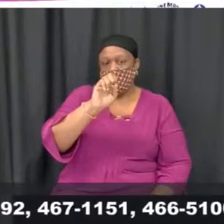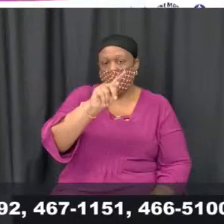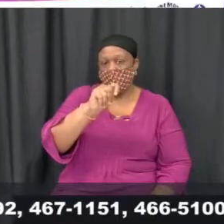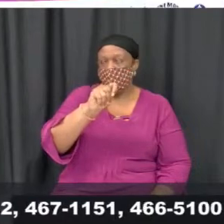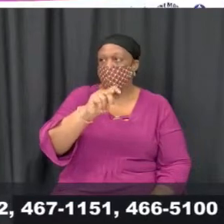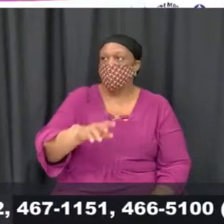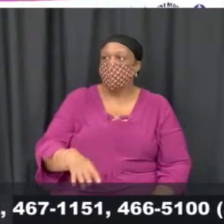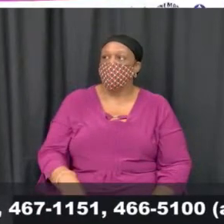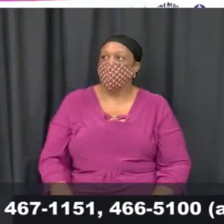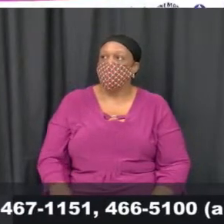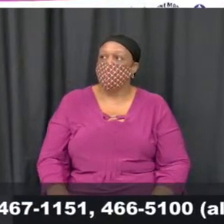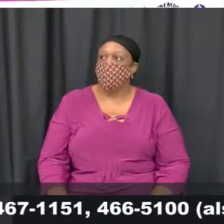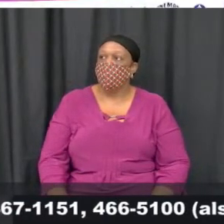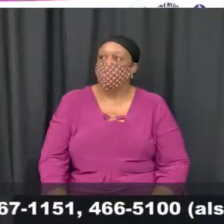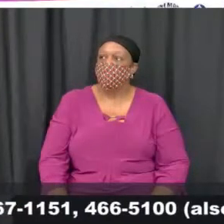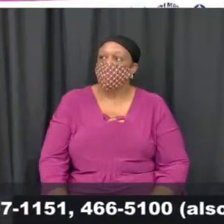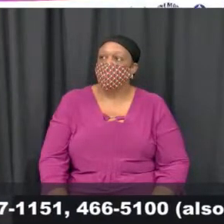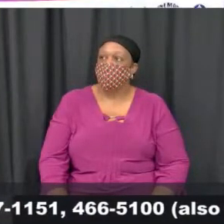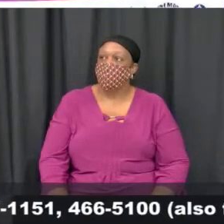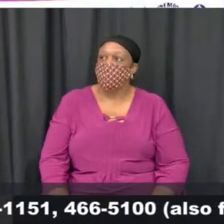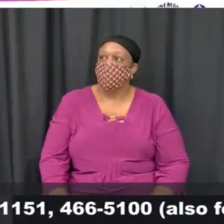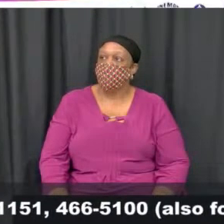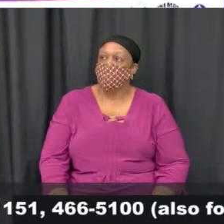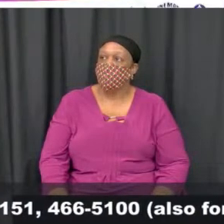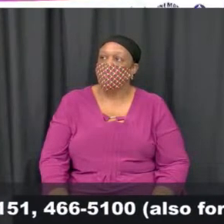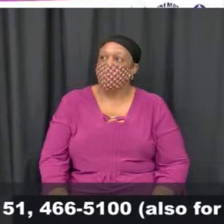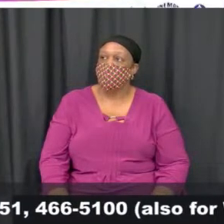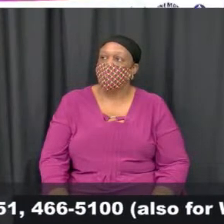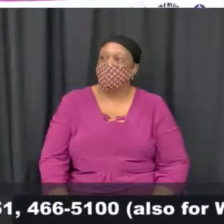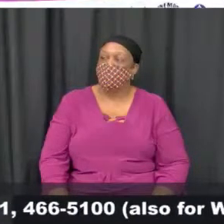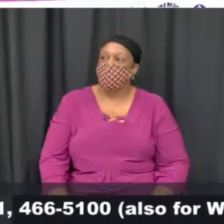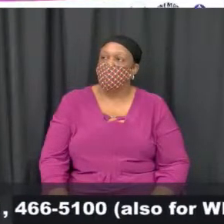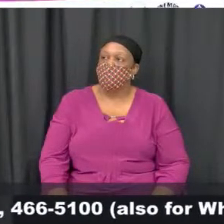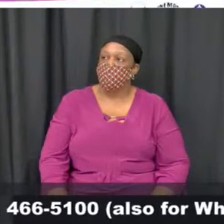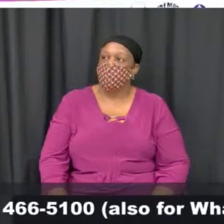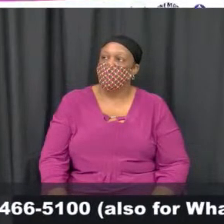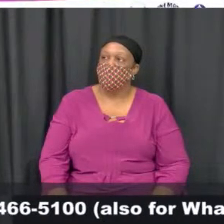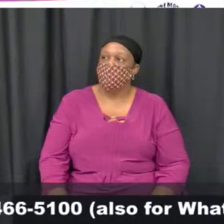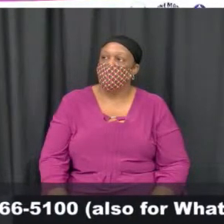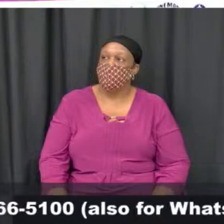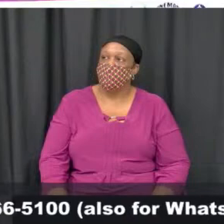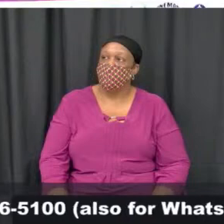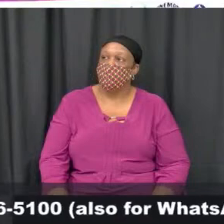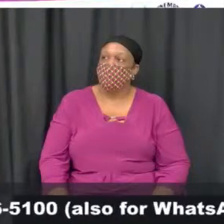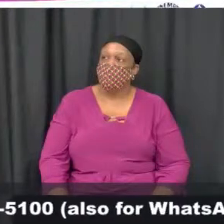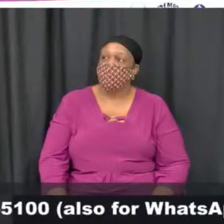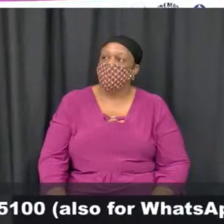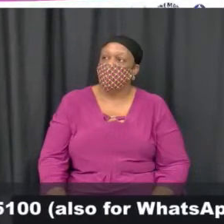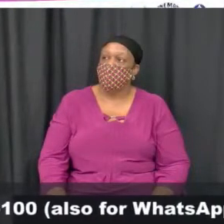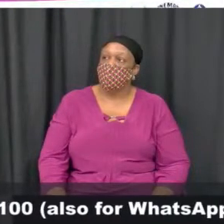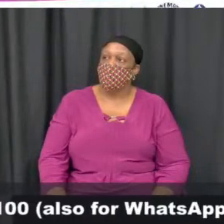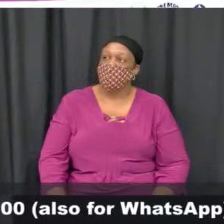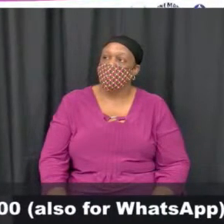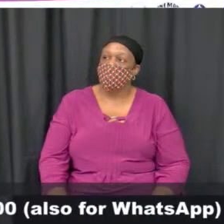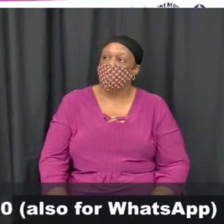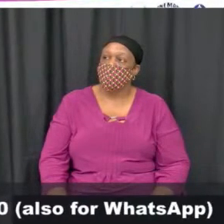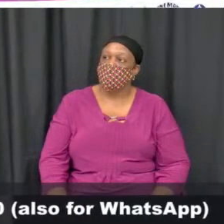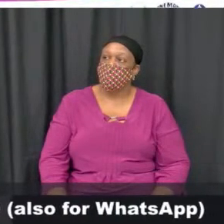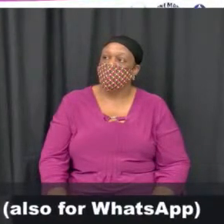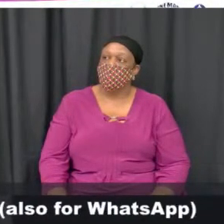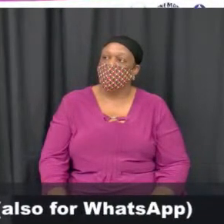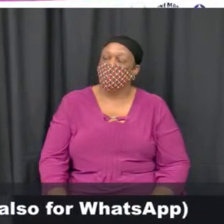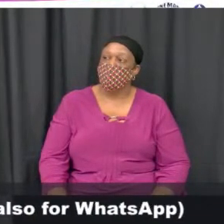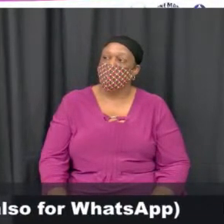group and players from overseas to be unvaccinated. Also, children who cannot be